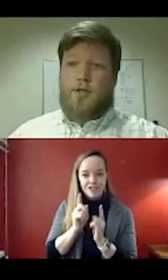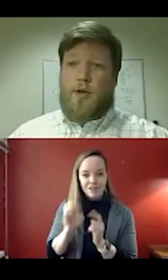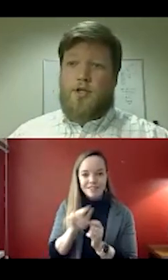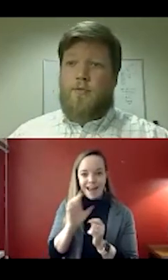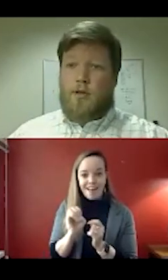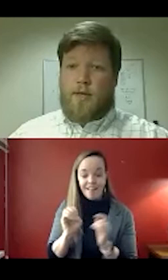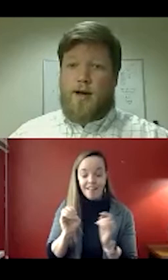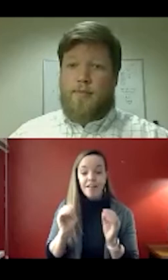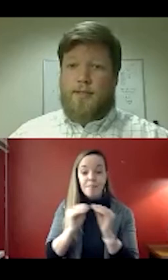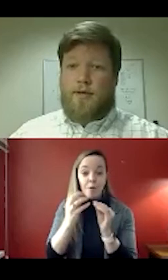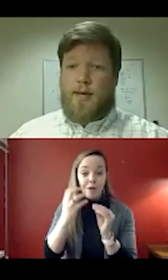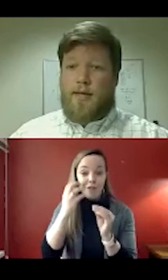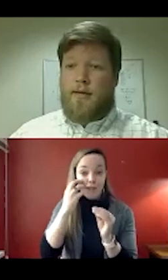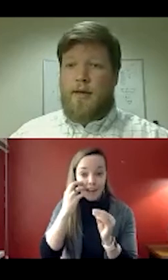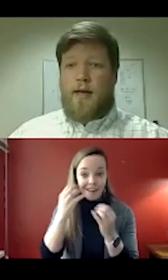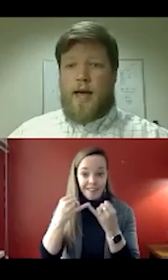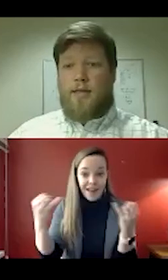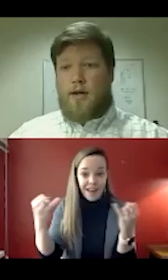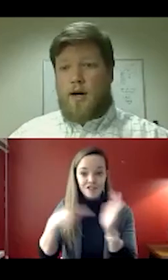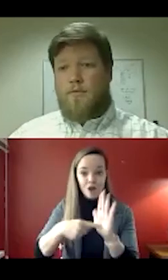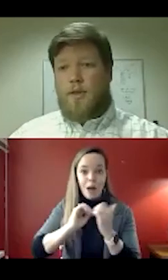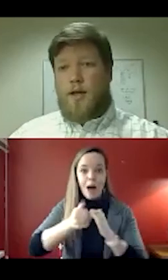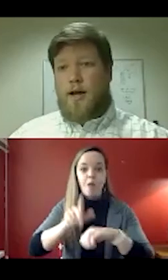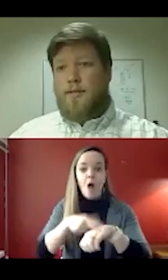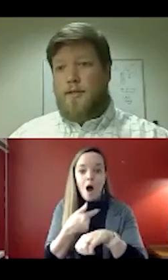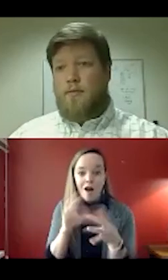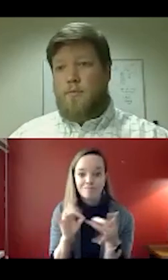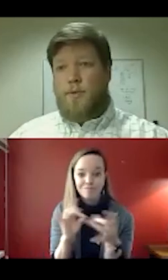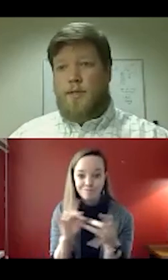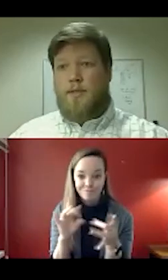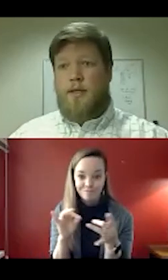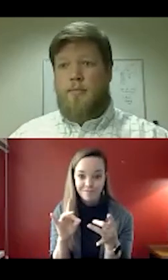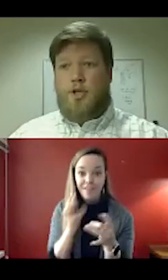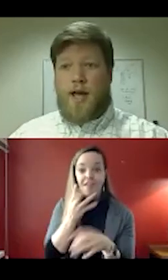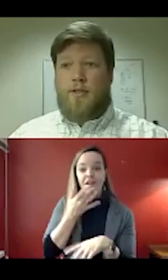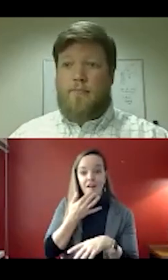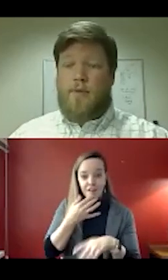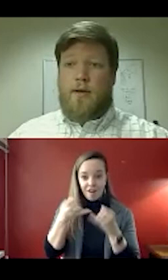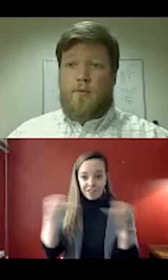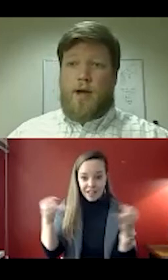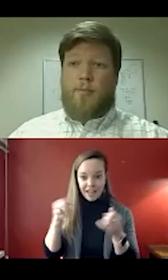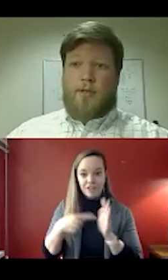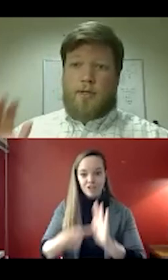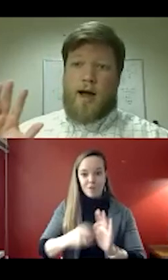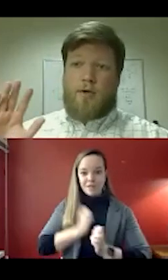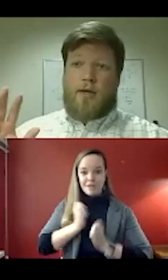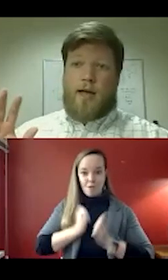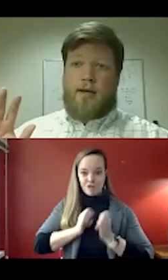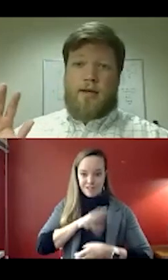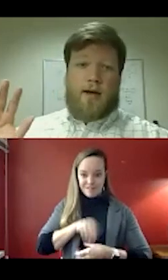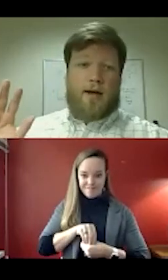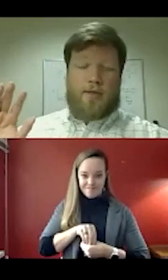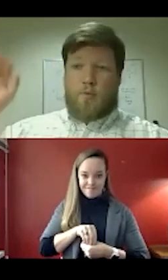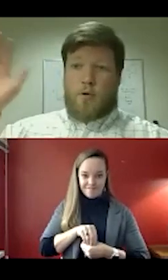the duration of all of the comments that they're making, and the color of the lines represents the emotionality. We're able to now